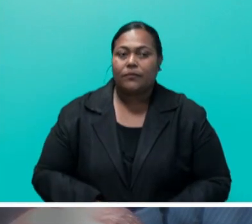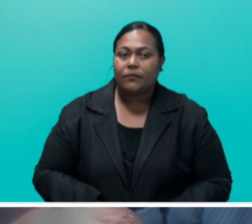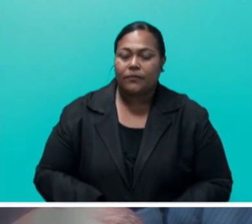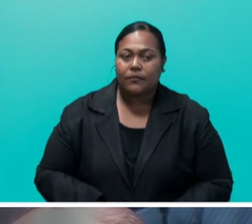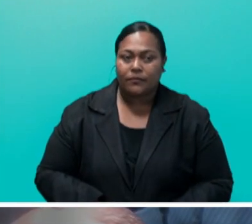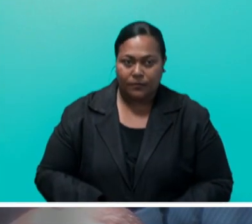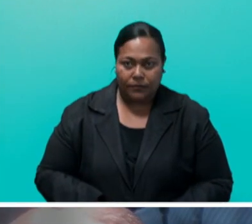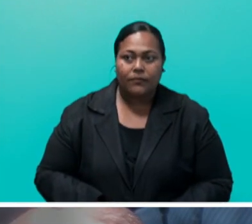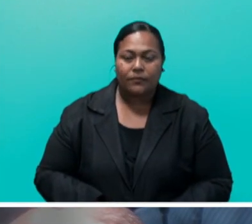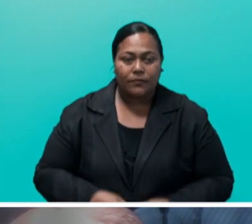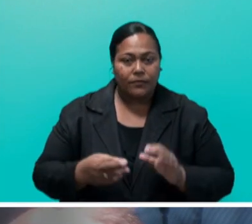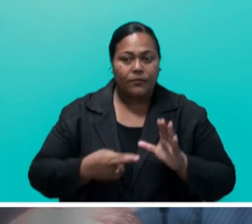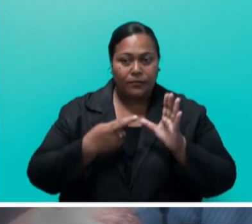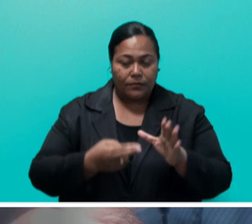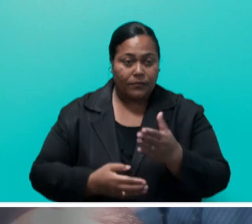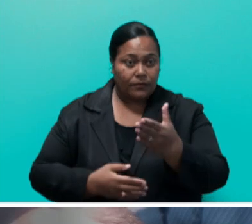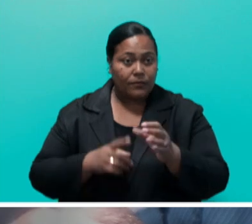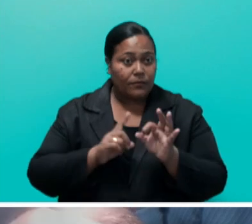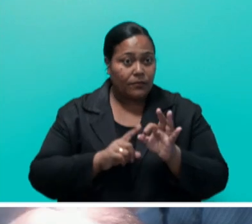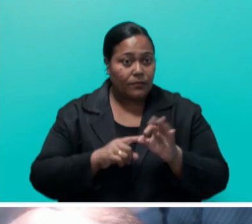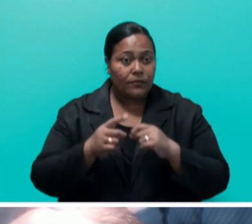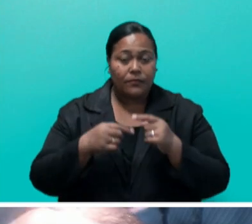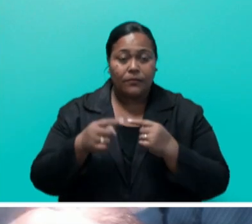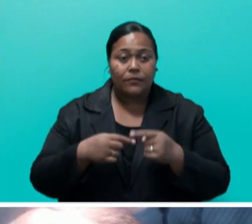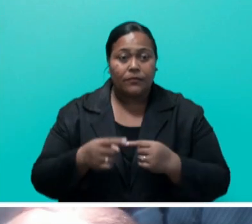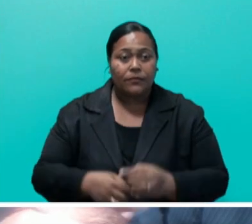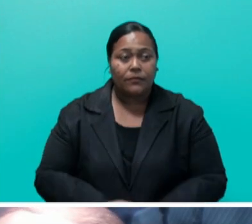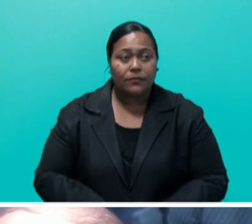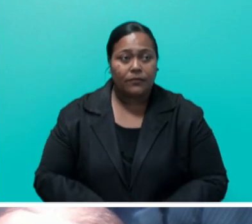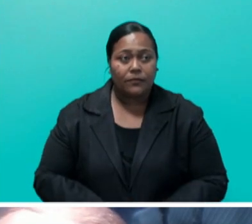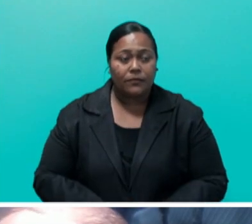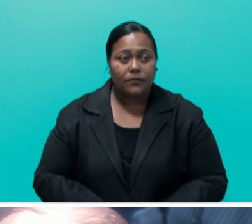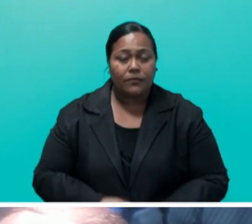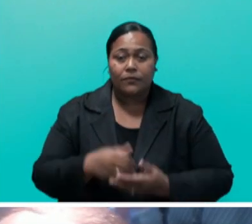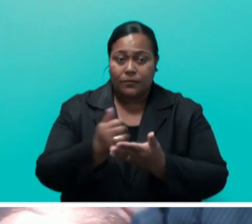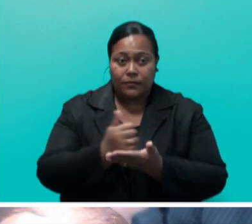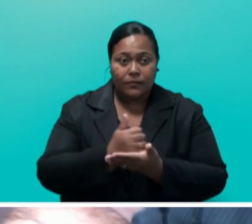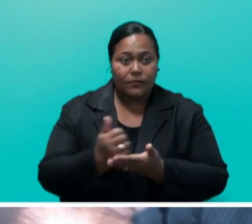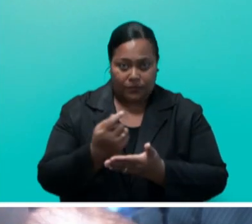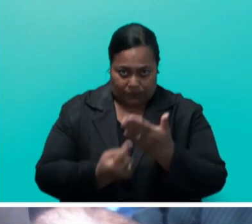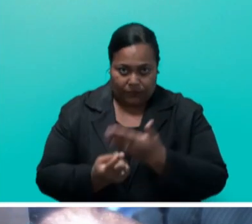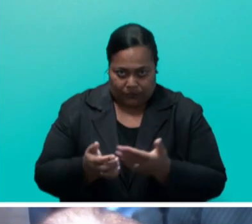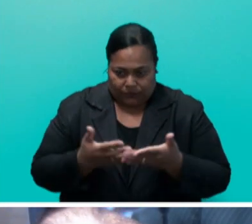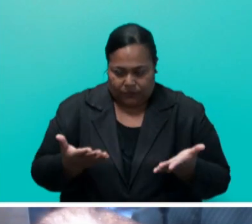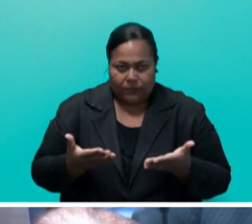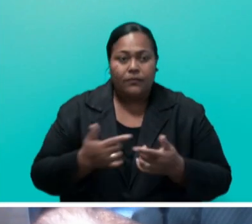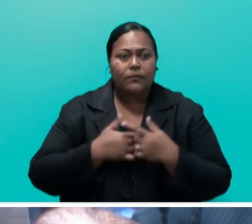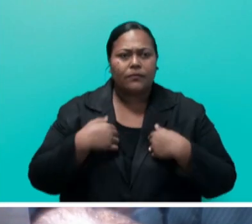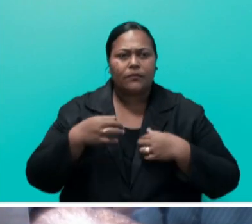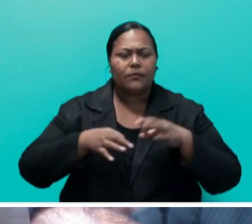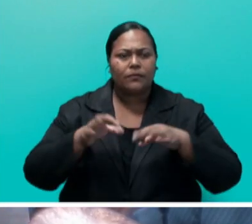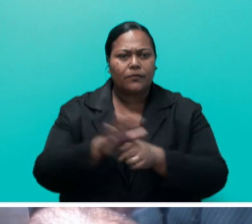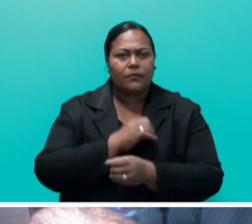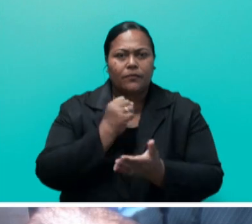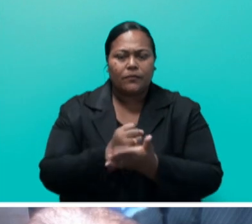Speaker, in response to that question regarding the actions that have been taken or planned to ensure border